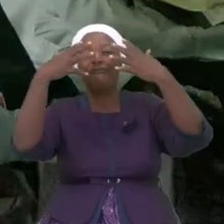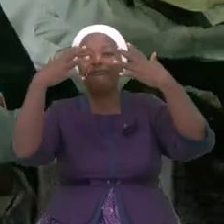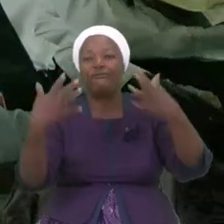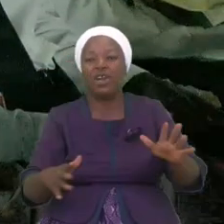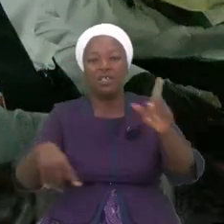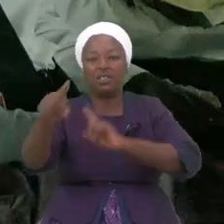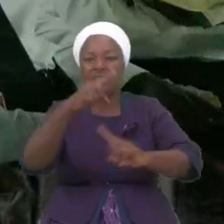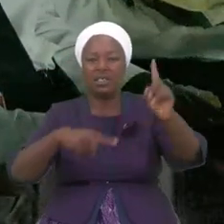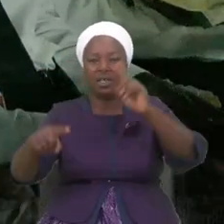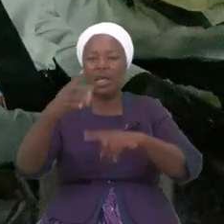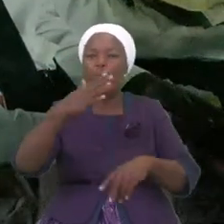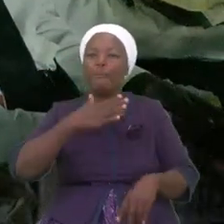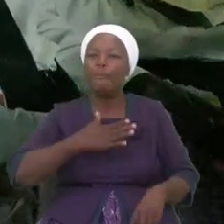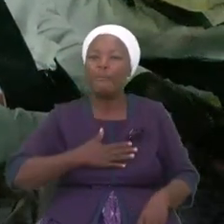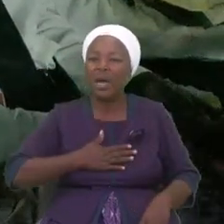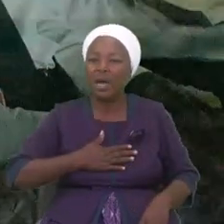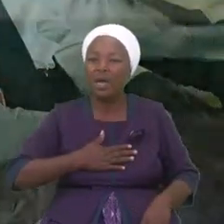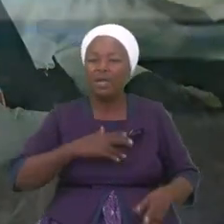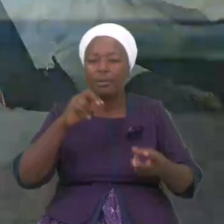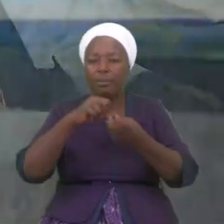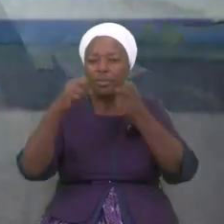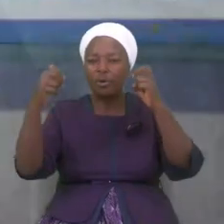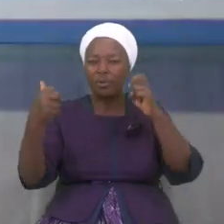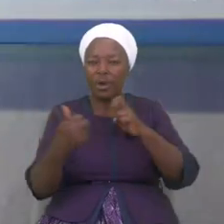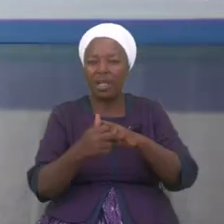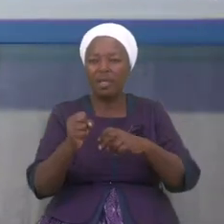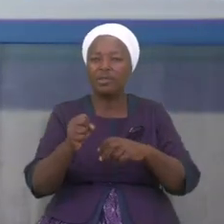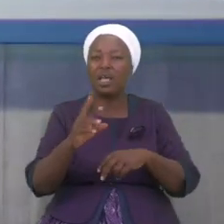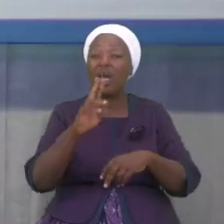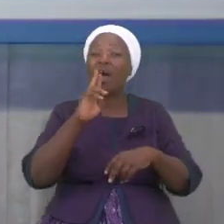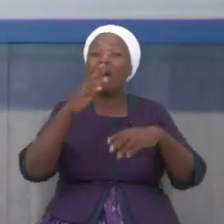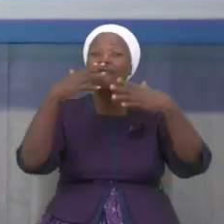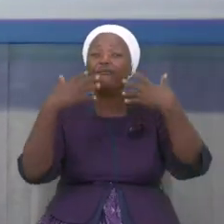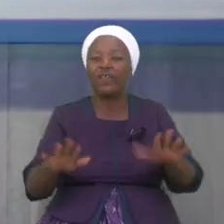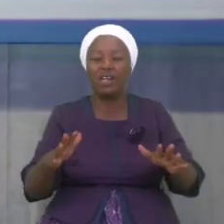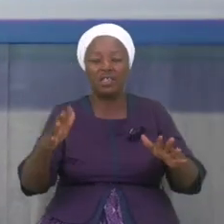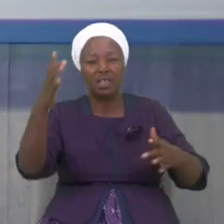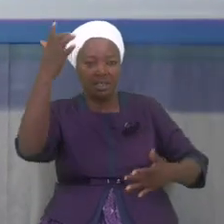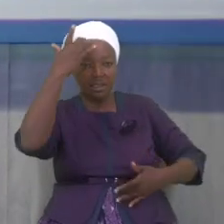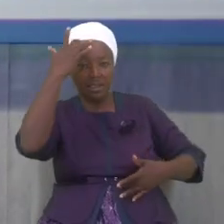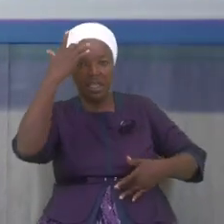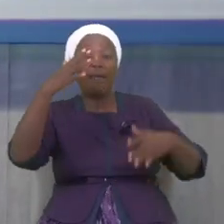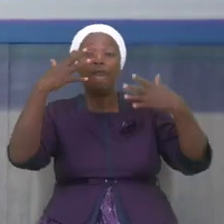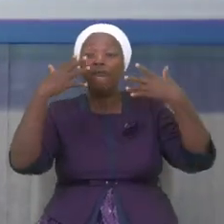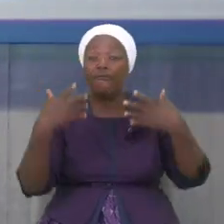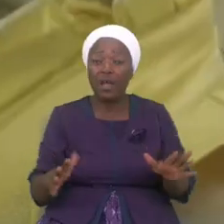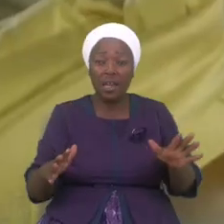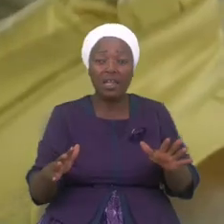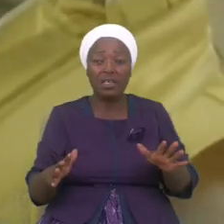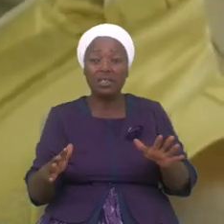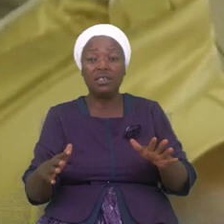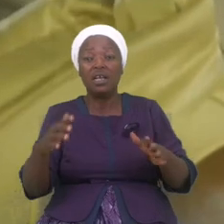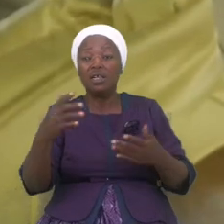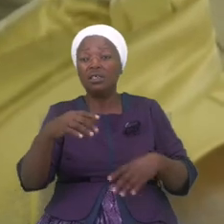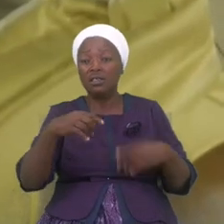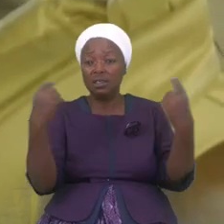My problems are over. Sin over. Sickness over.